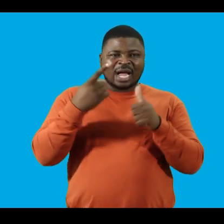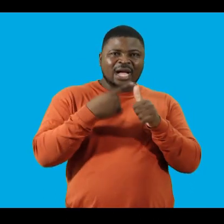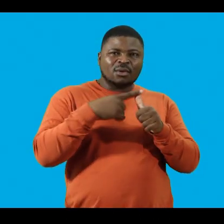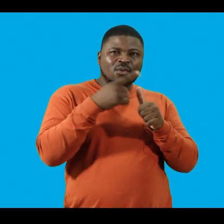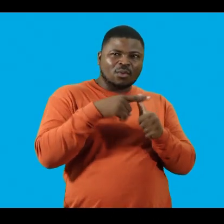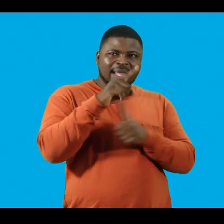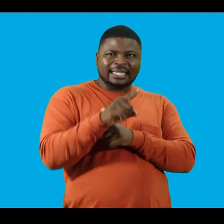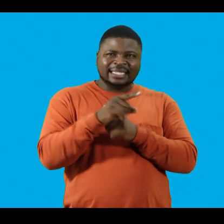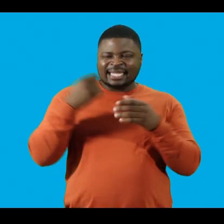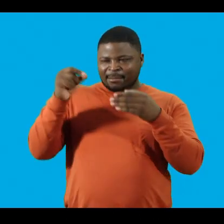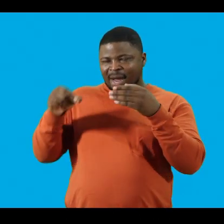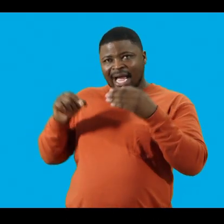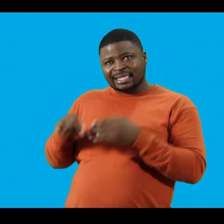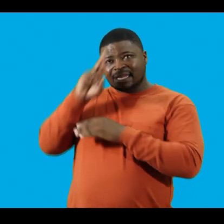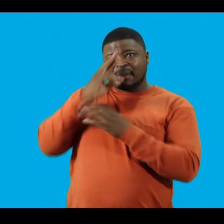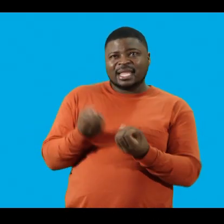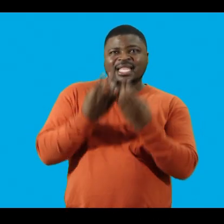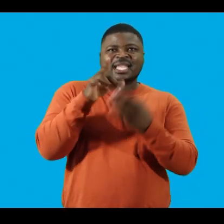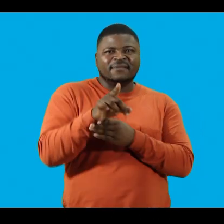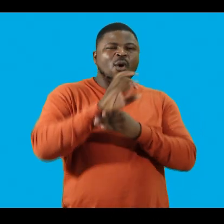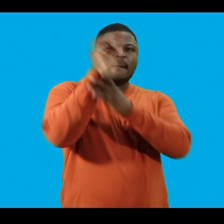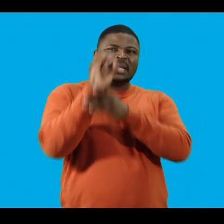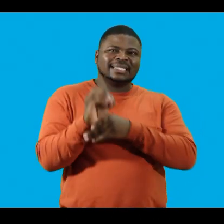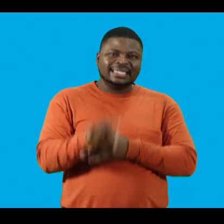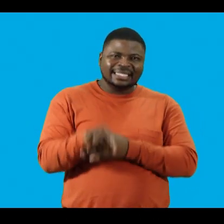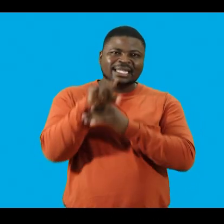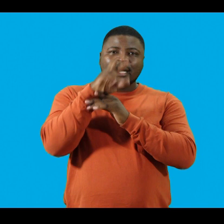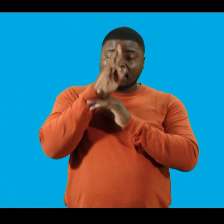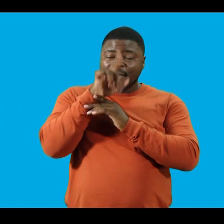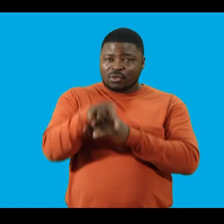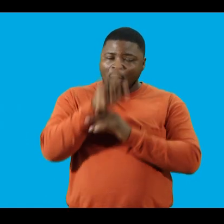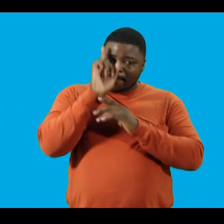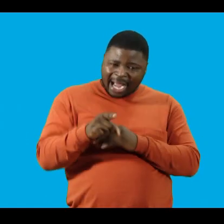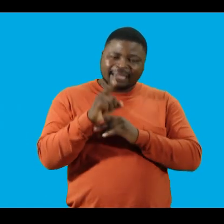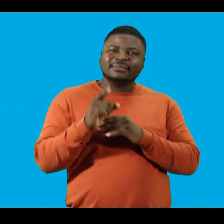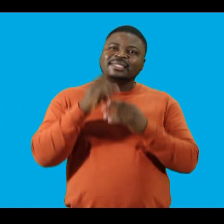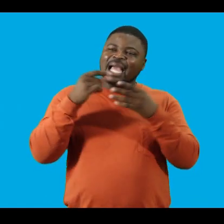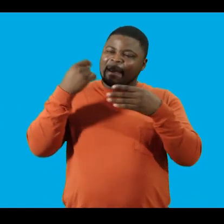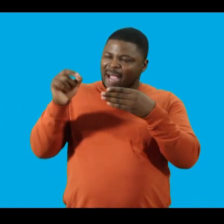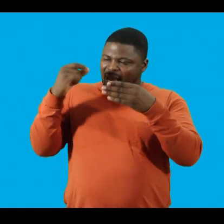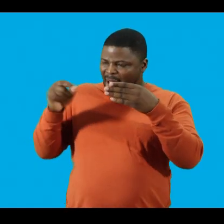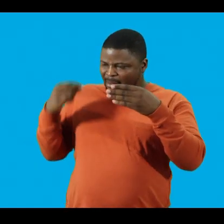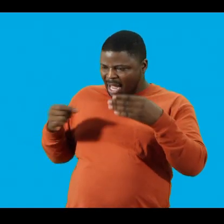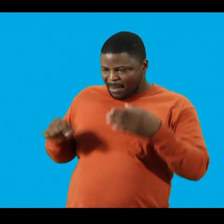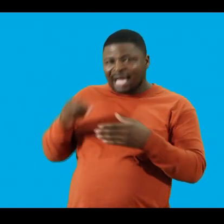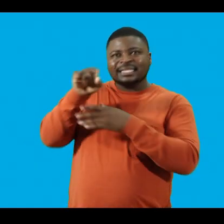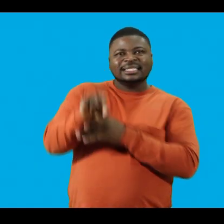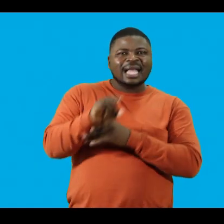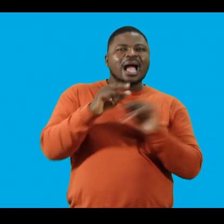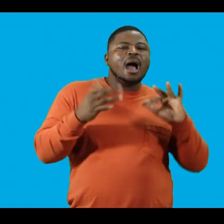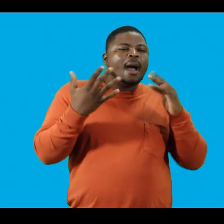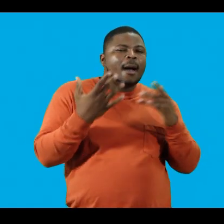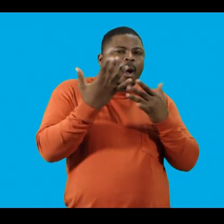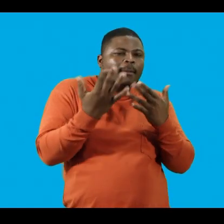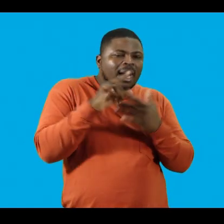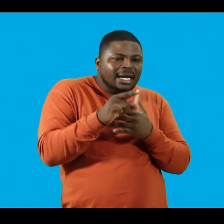They give you the percentage. Now you need to go and calculate the marks, stating then that